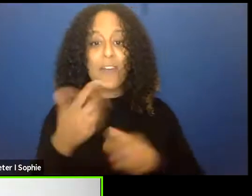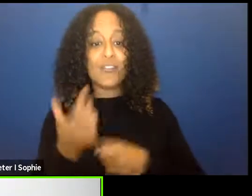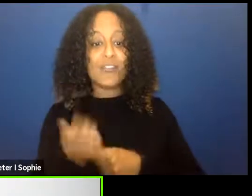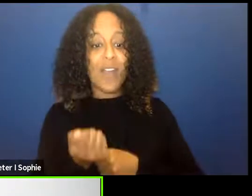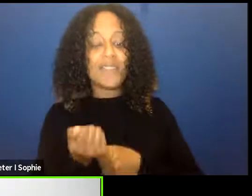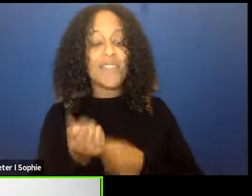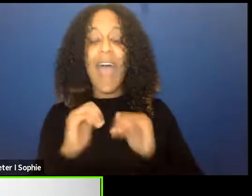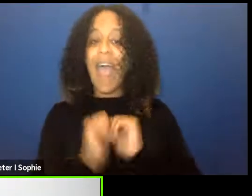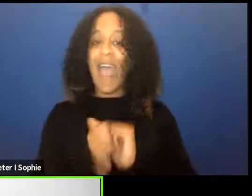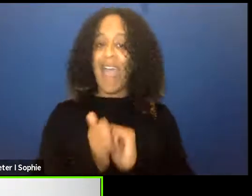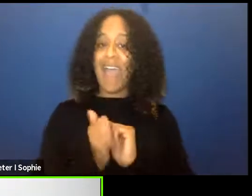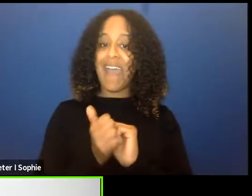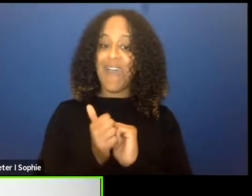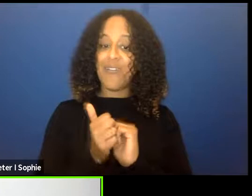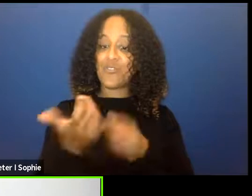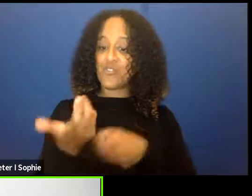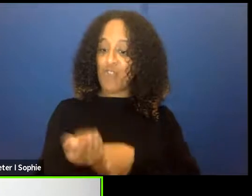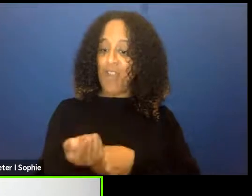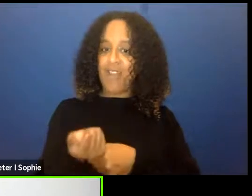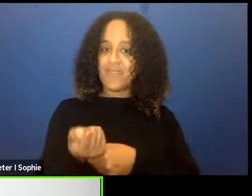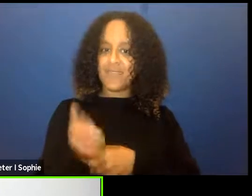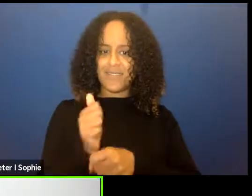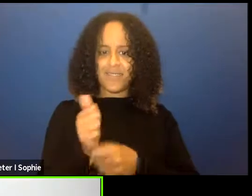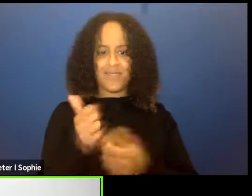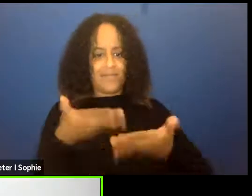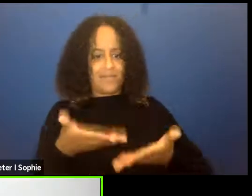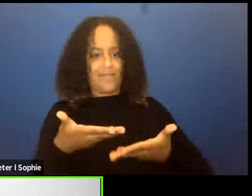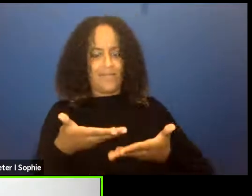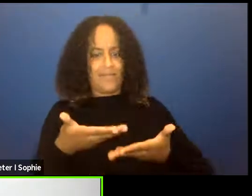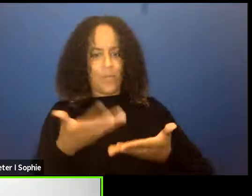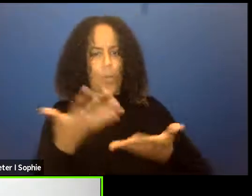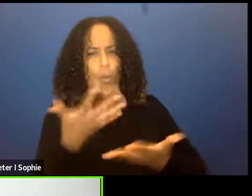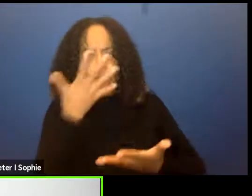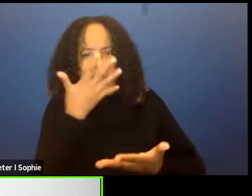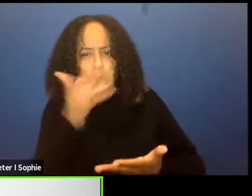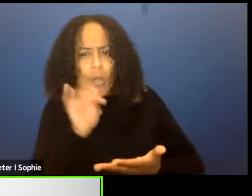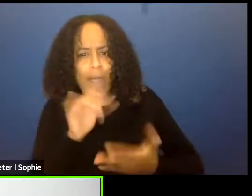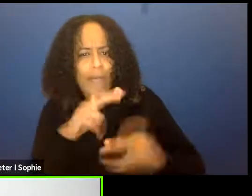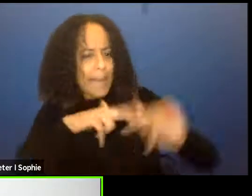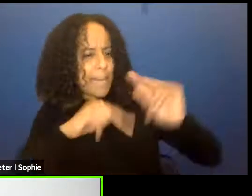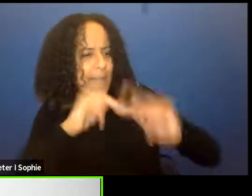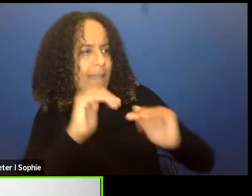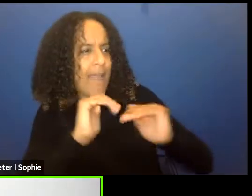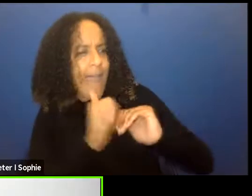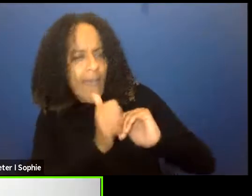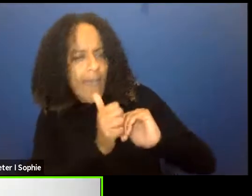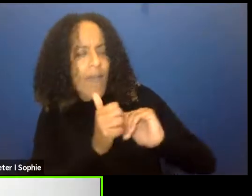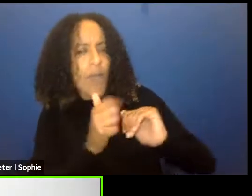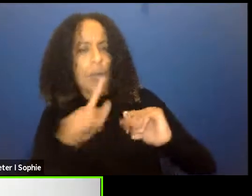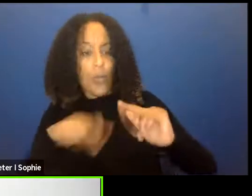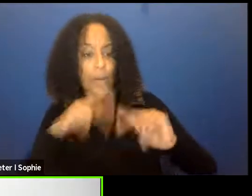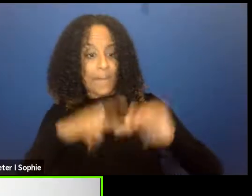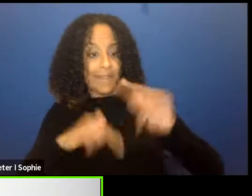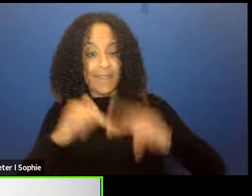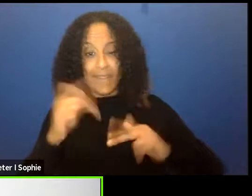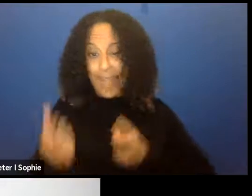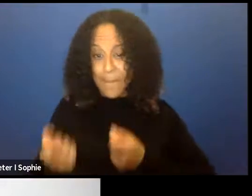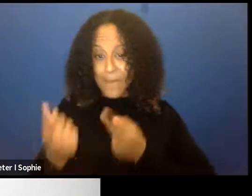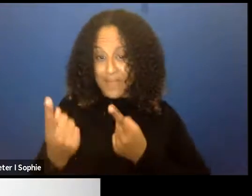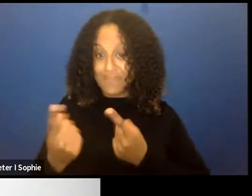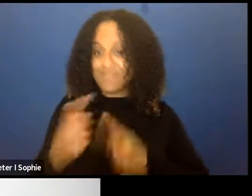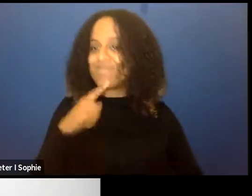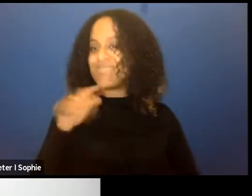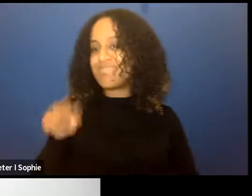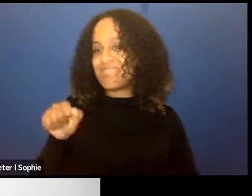how, how trust is formed, how trust is built, what that looks like when we're building empathy? Yeah,